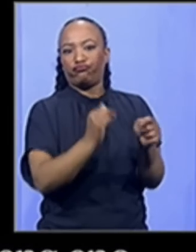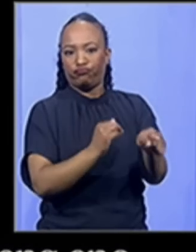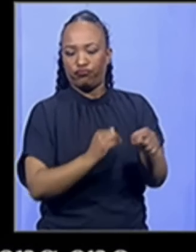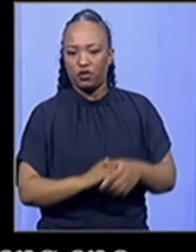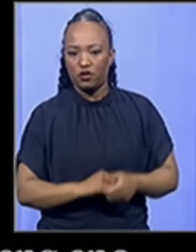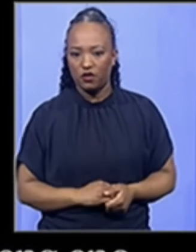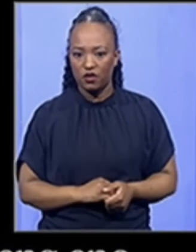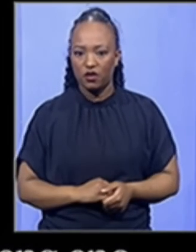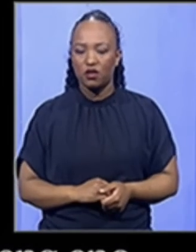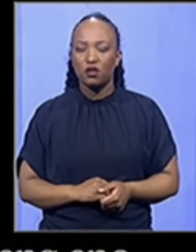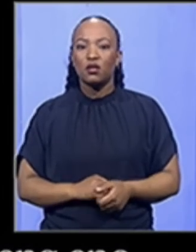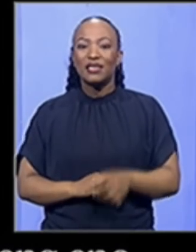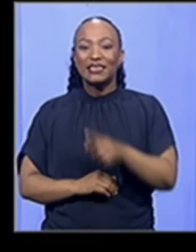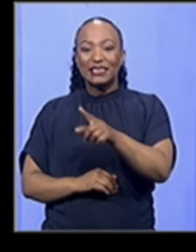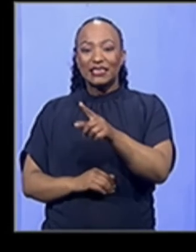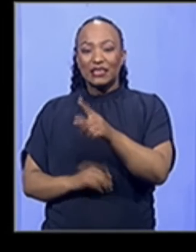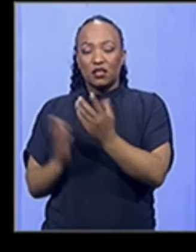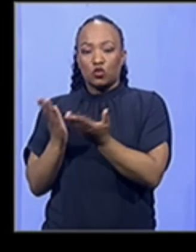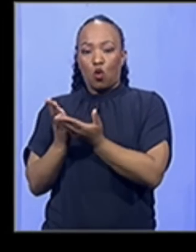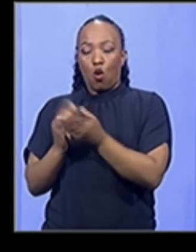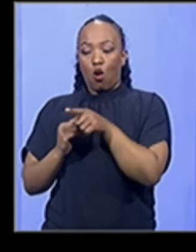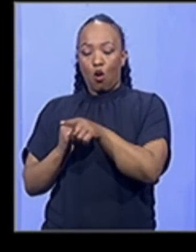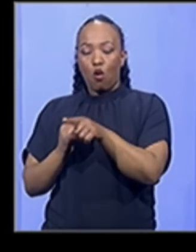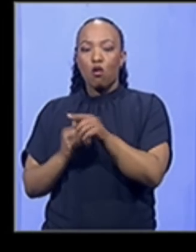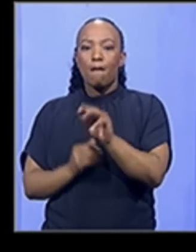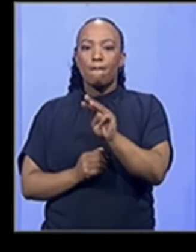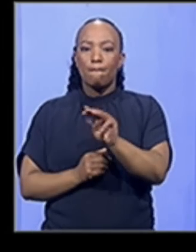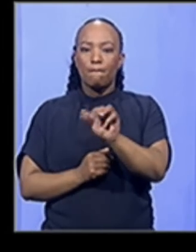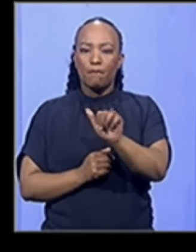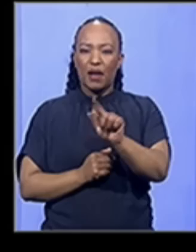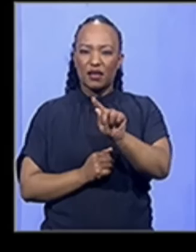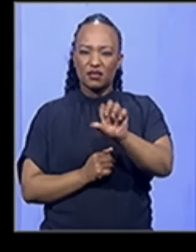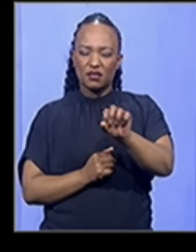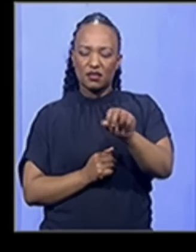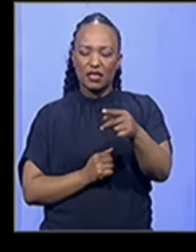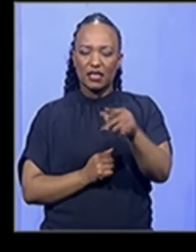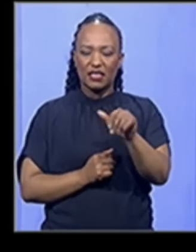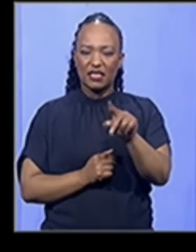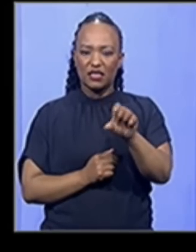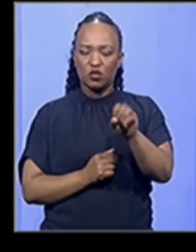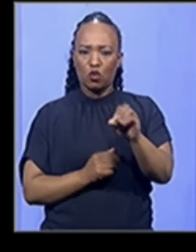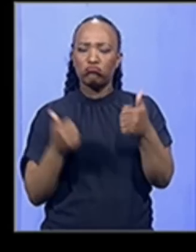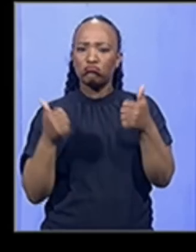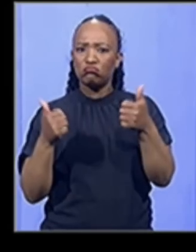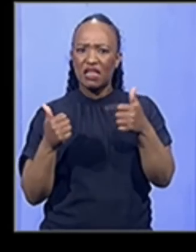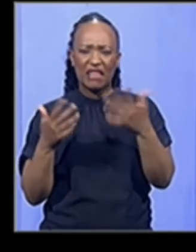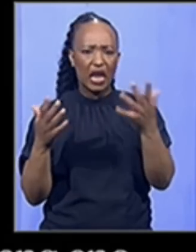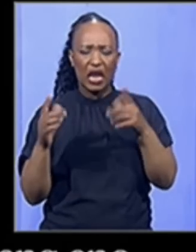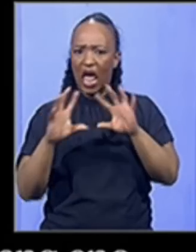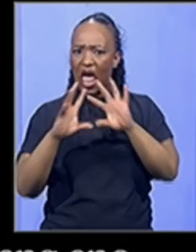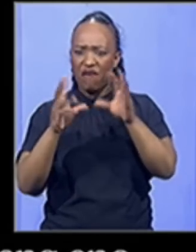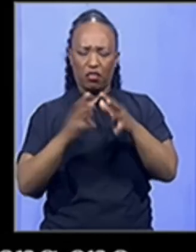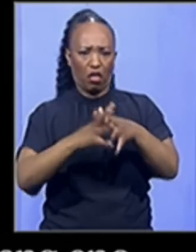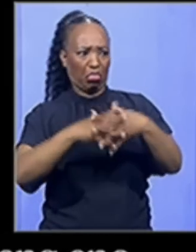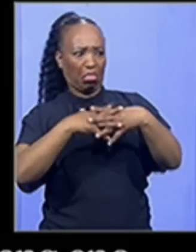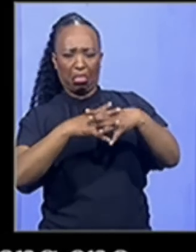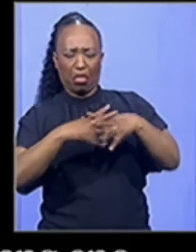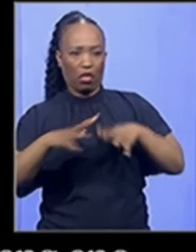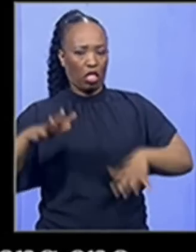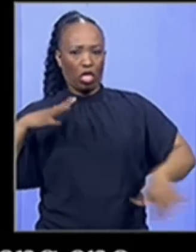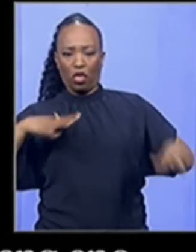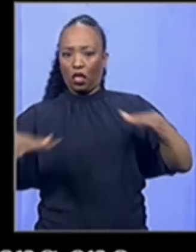e le le edileng kwa sekolong se se potlana sa Matshediso, mme mo nakong e khutshwane dilo di ne tsa fetoga go nna maswe. Mo